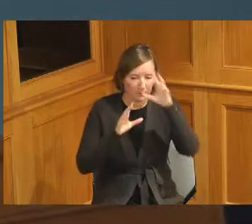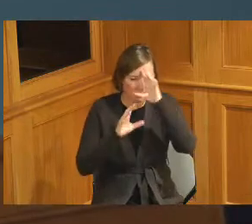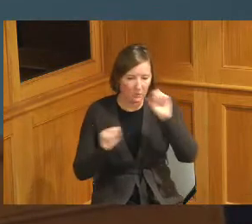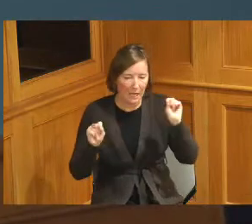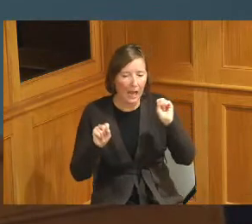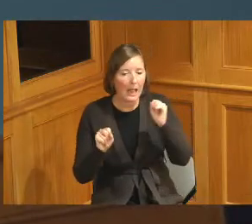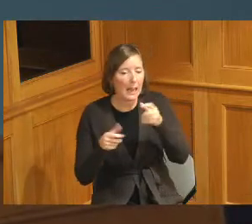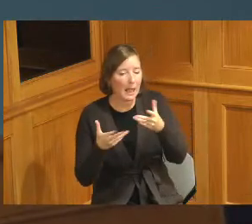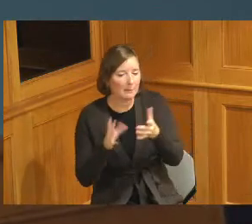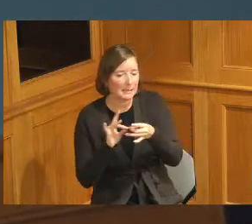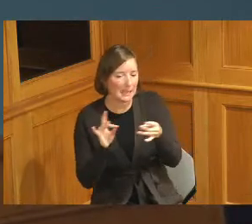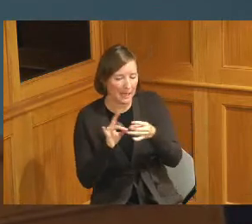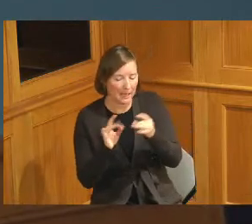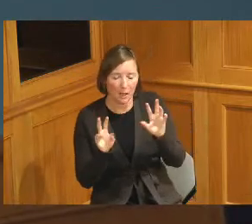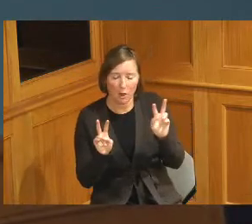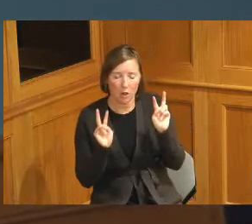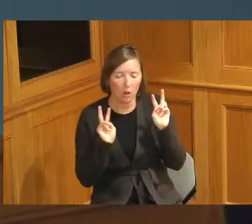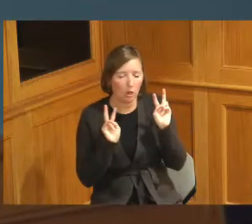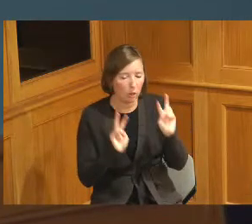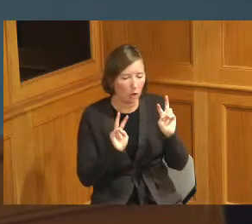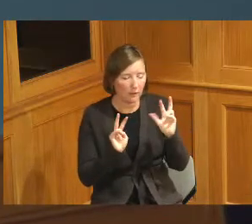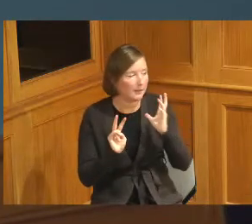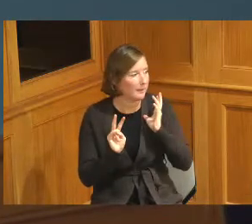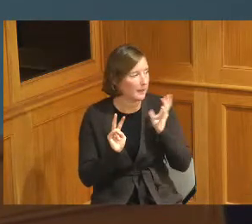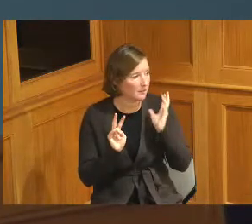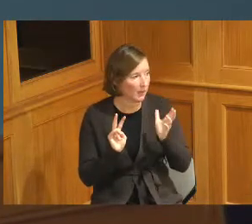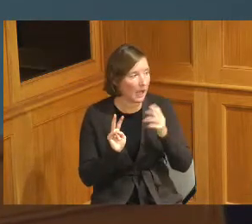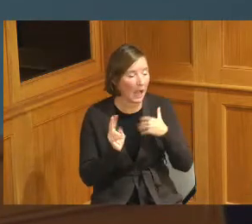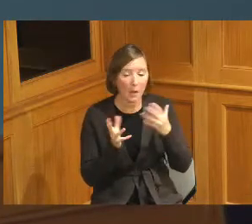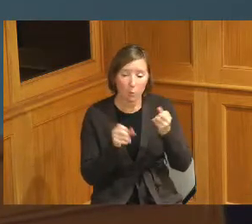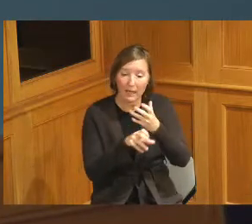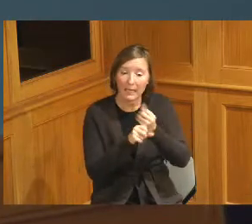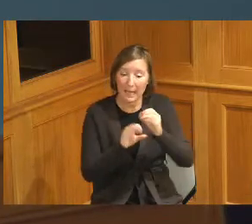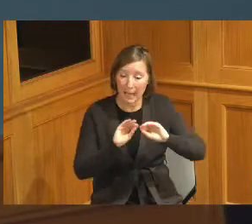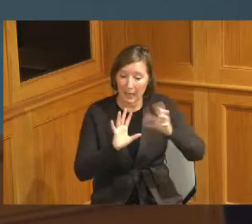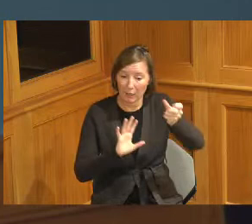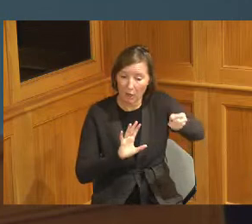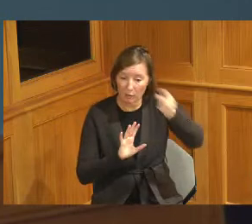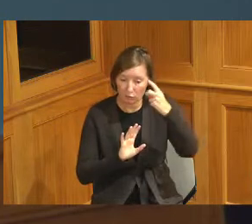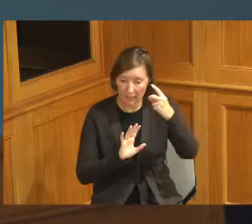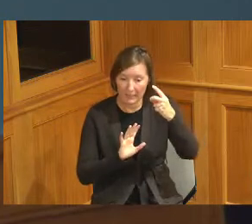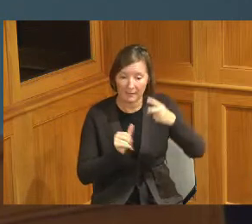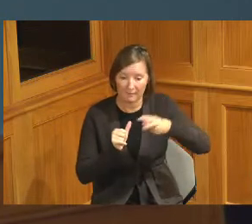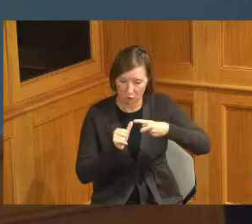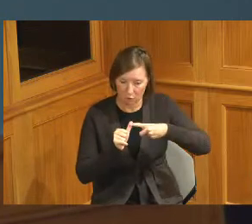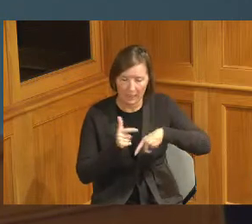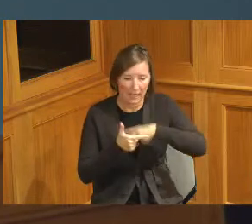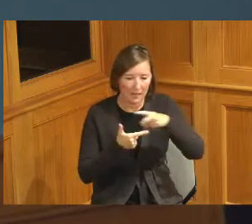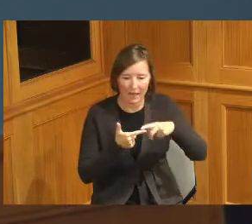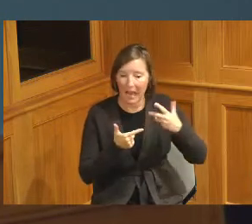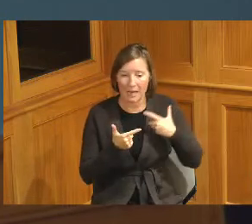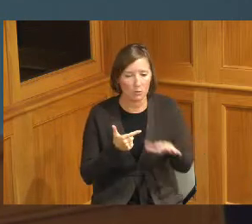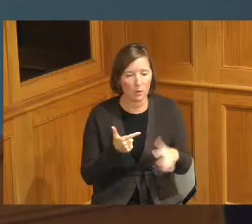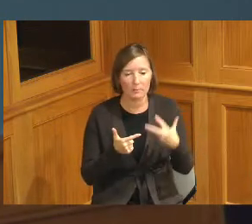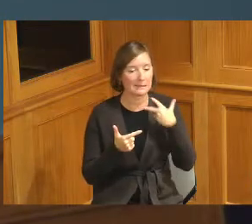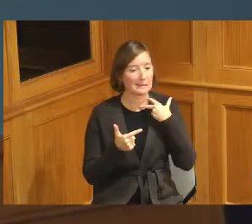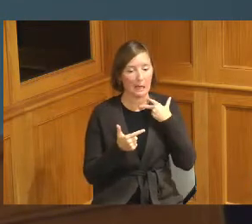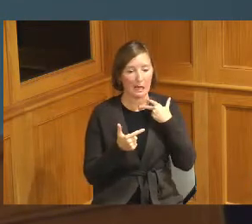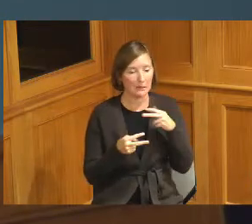of that. Yeah. And I said, but let them get my understanding of it to now get me in a pickle with my colleagues